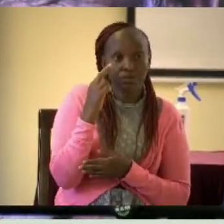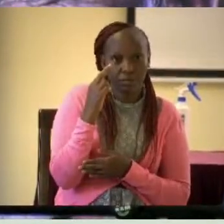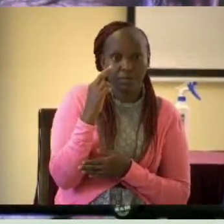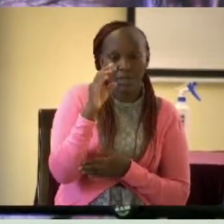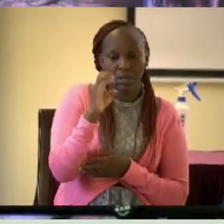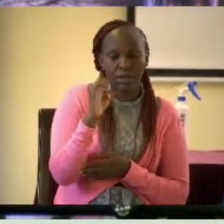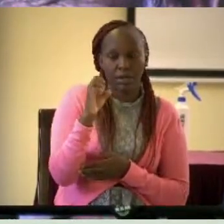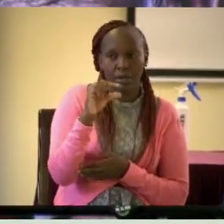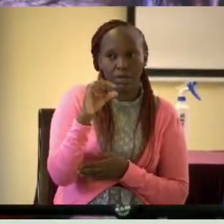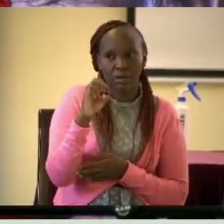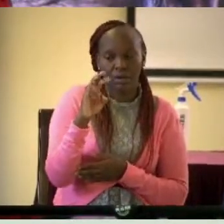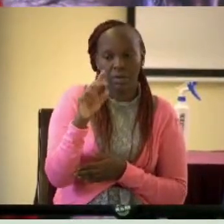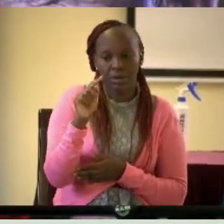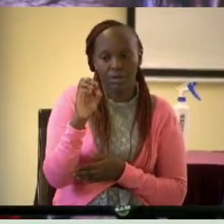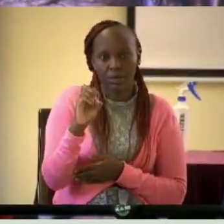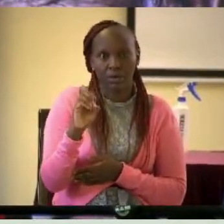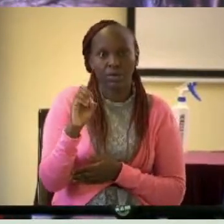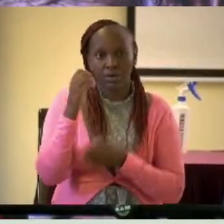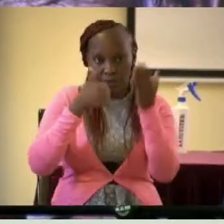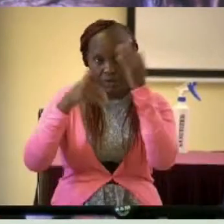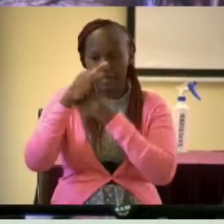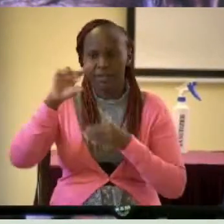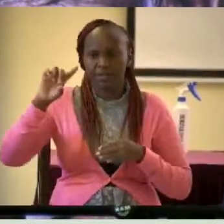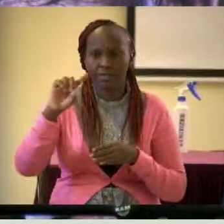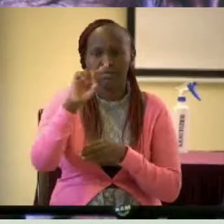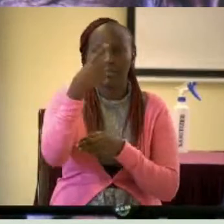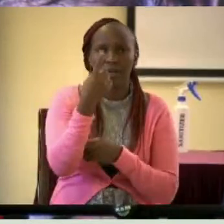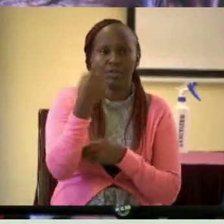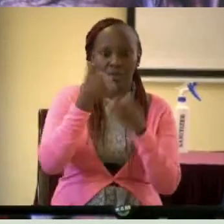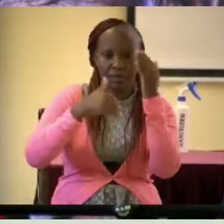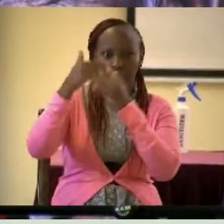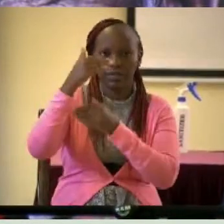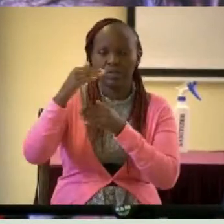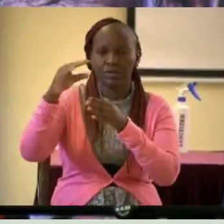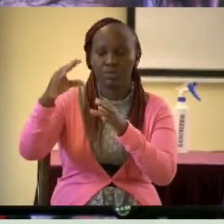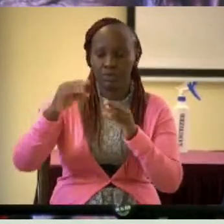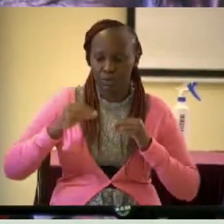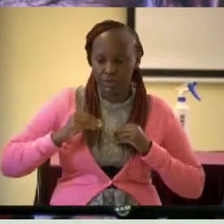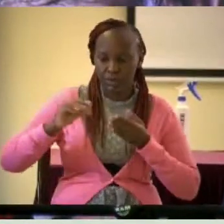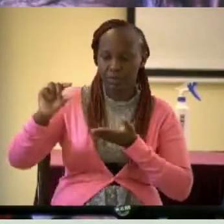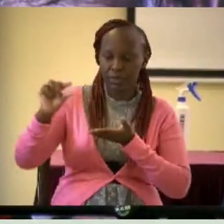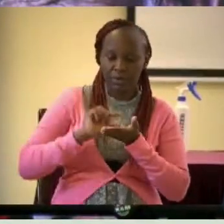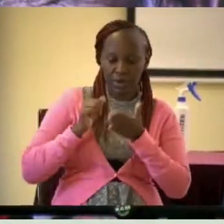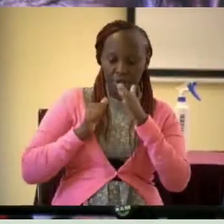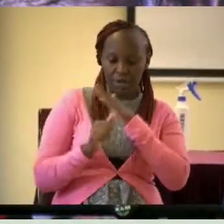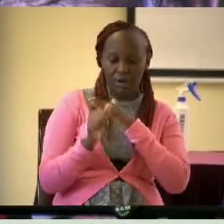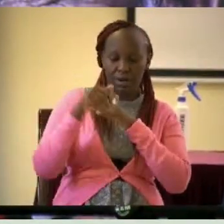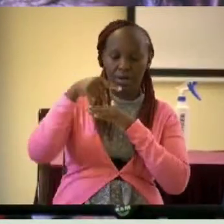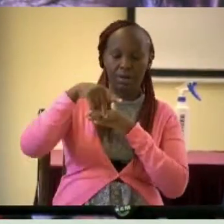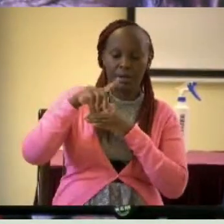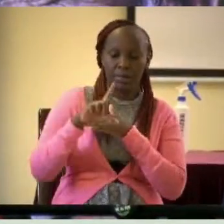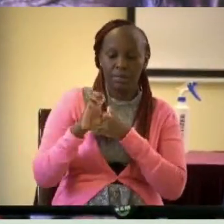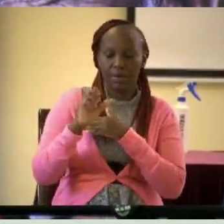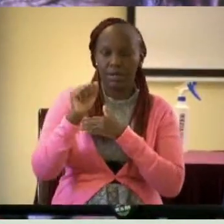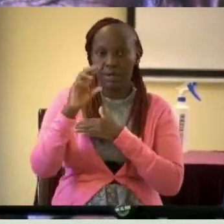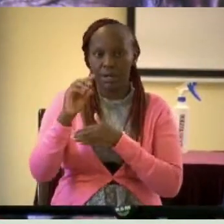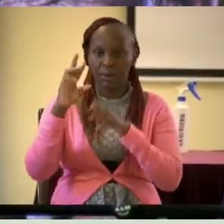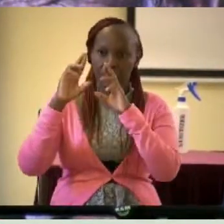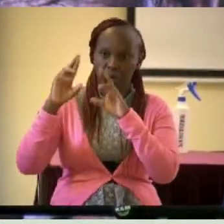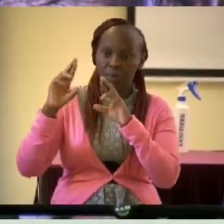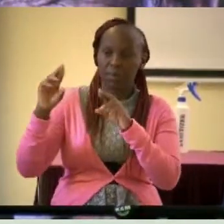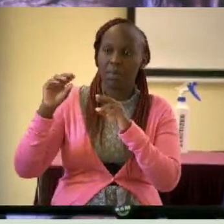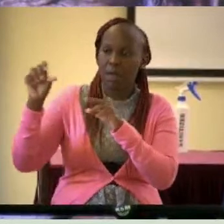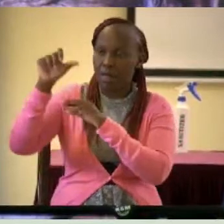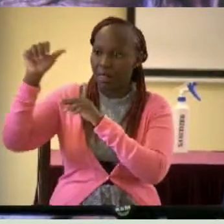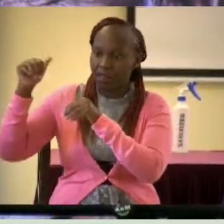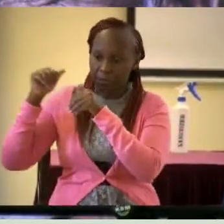Egerton University was the first university to receive a grant under plead. We hope many more will